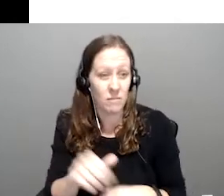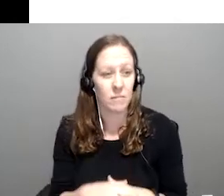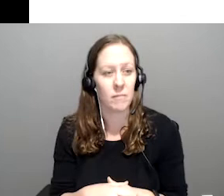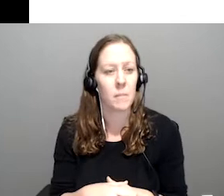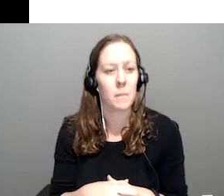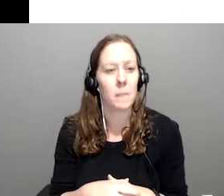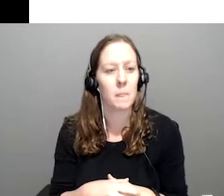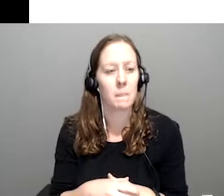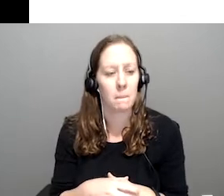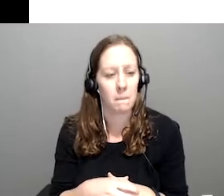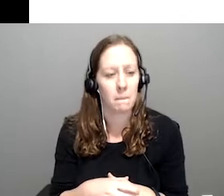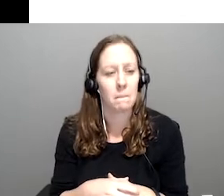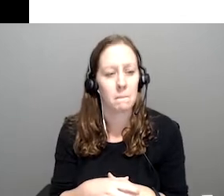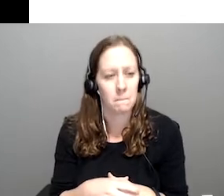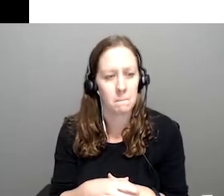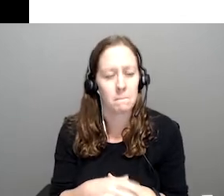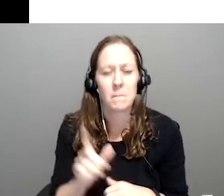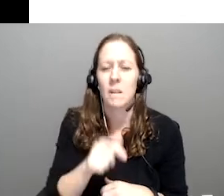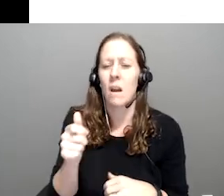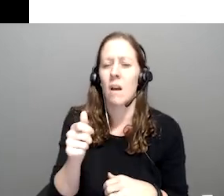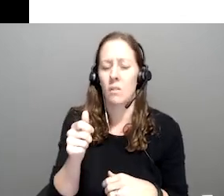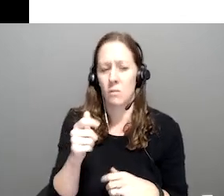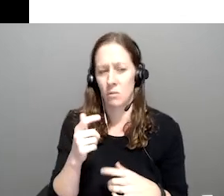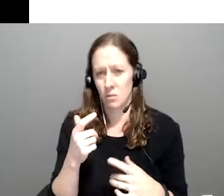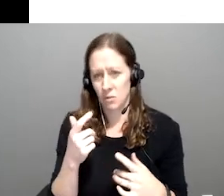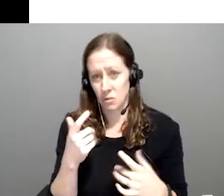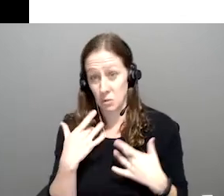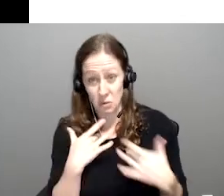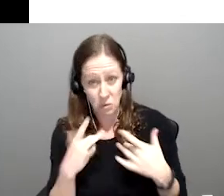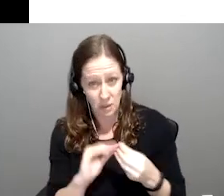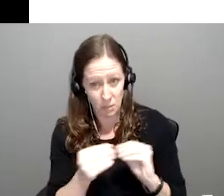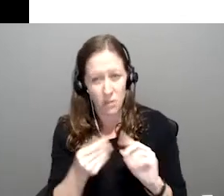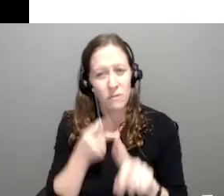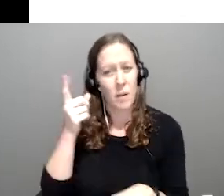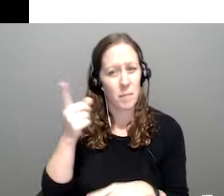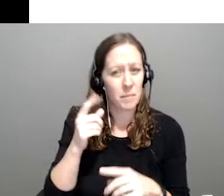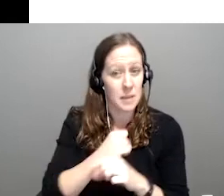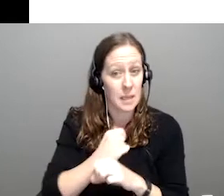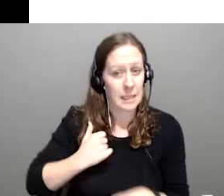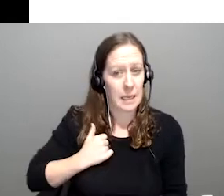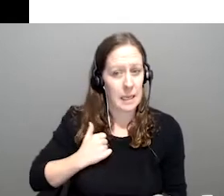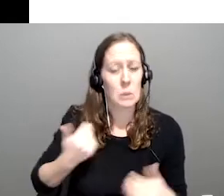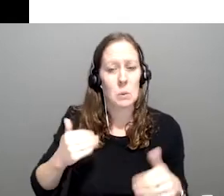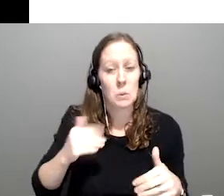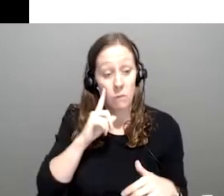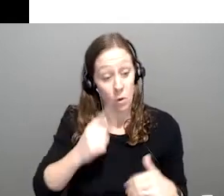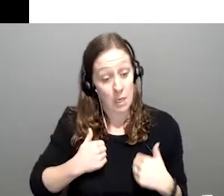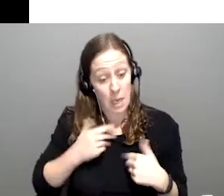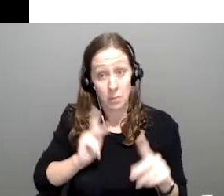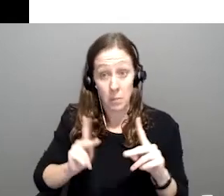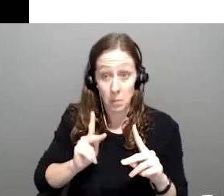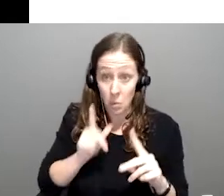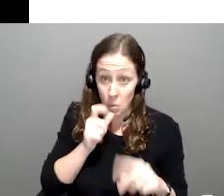And also kind of concerning statistics from, again, Statistics Canada, it really paints a dire picture for young people with